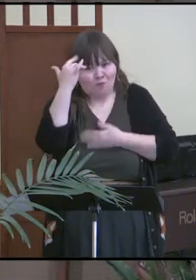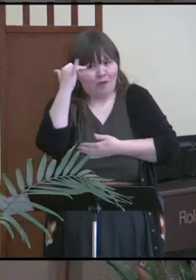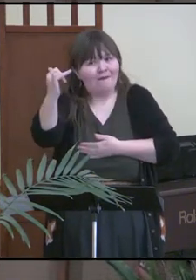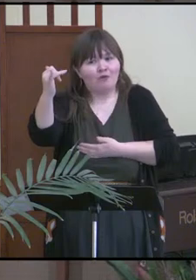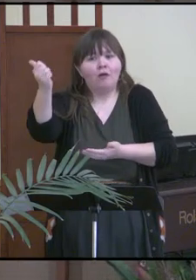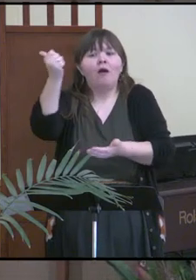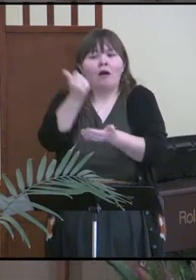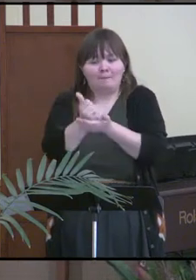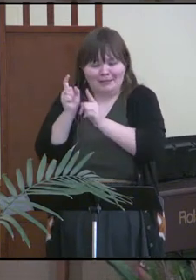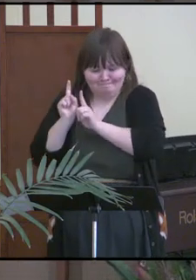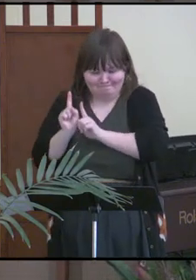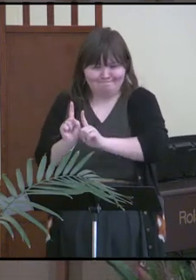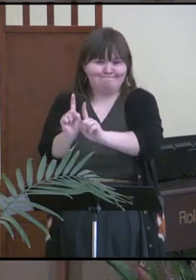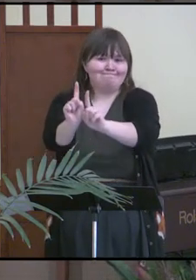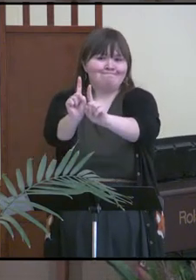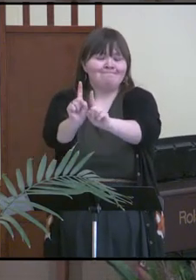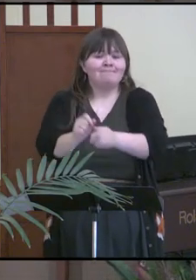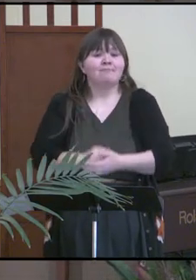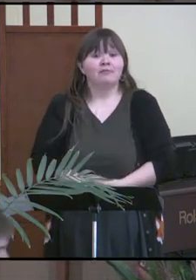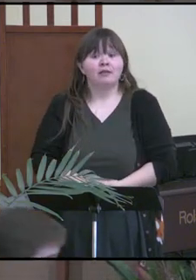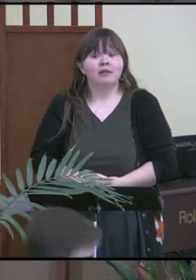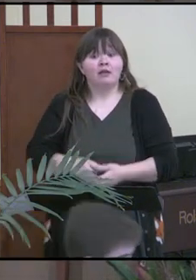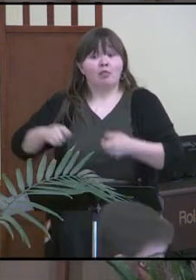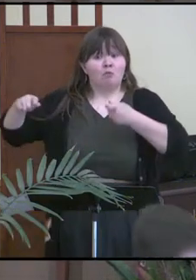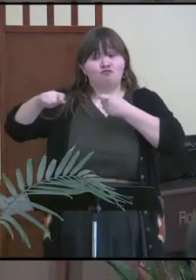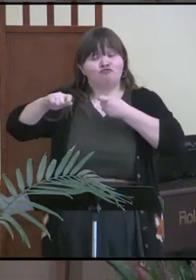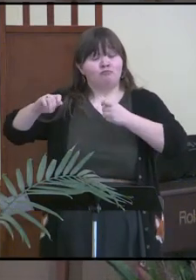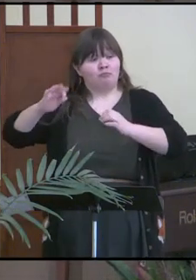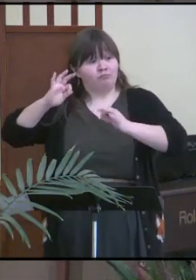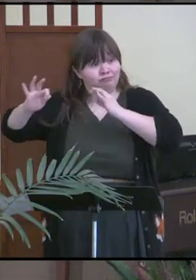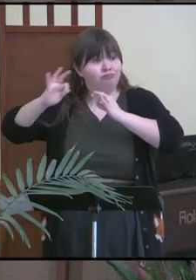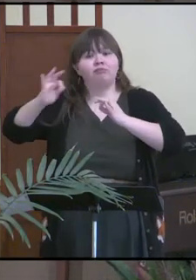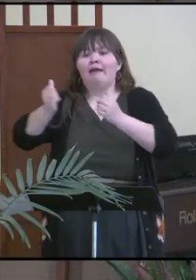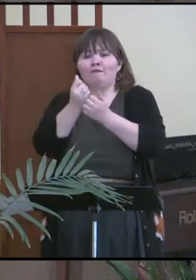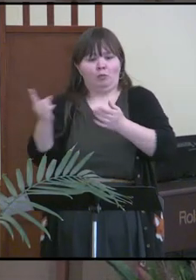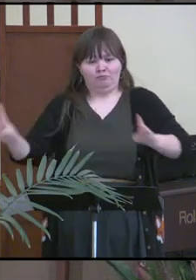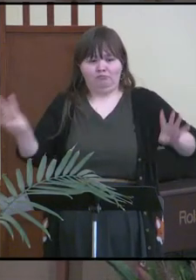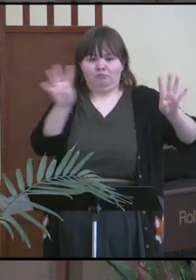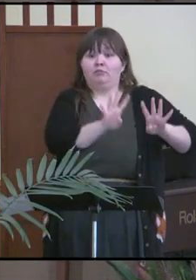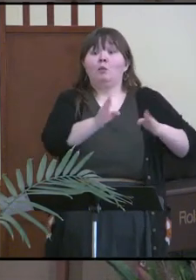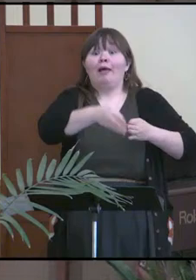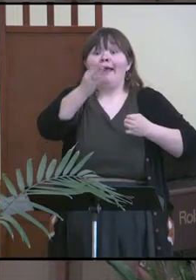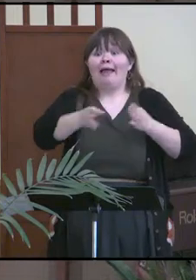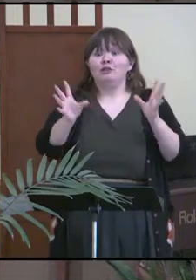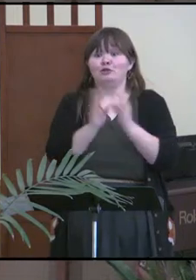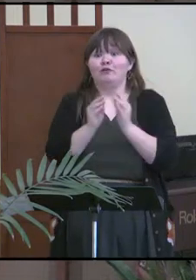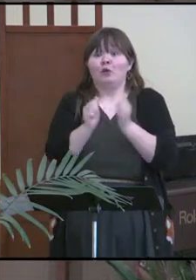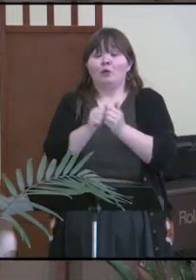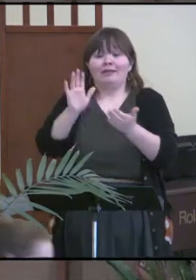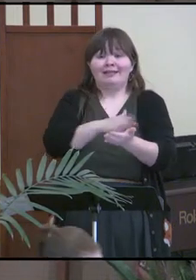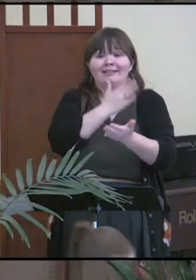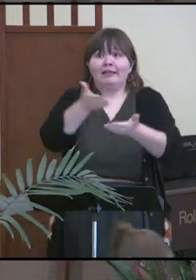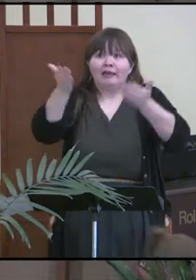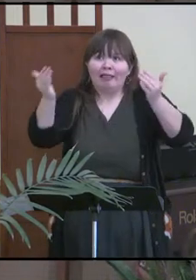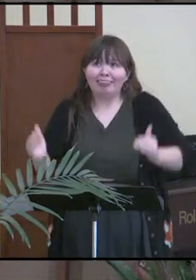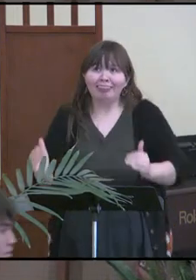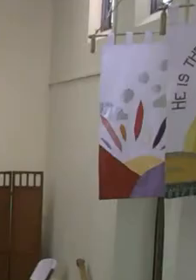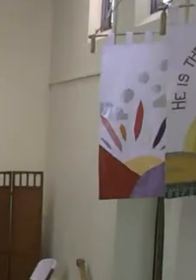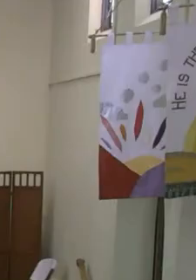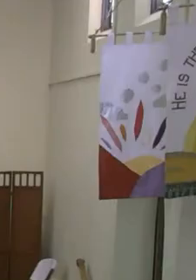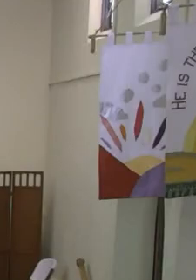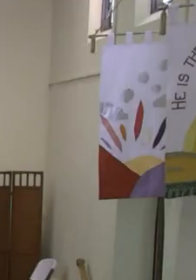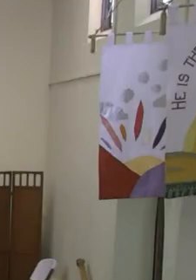Amen. Our brass is going to come back and we're going to close out our service this morning with singing Lift High the Cross.